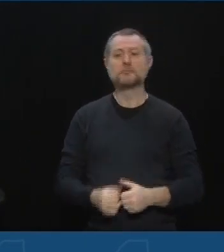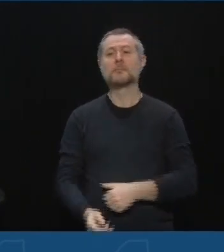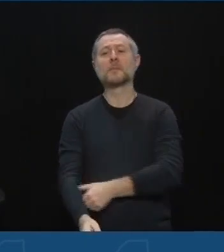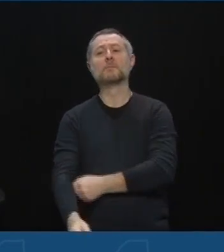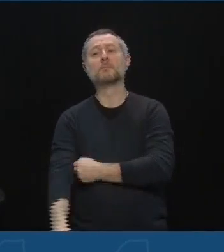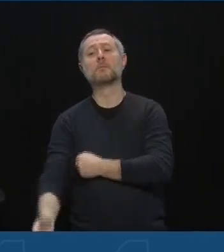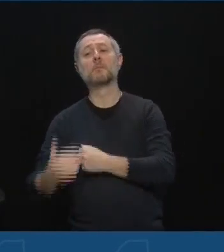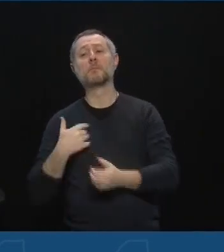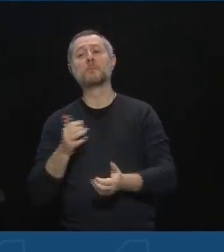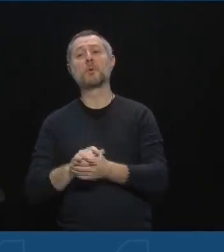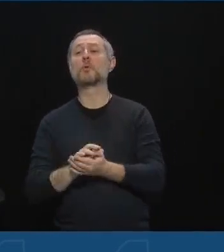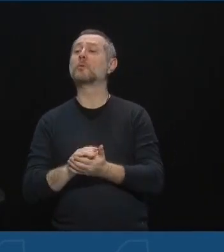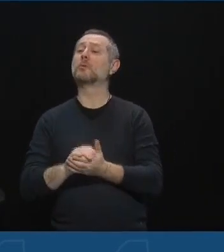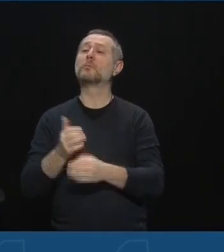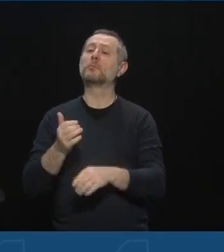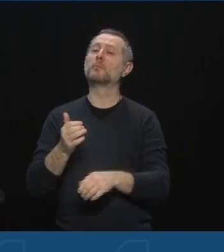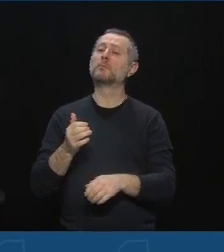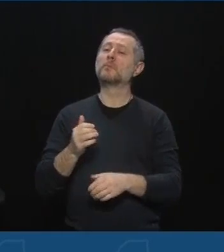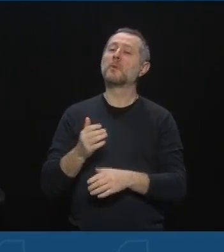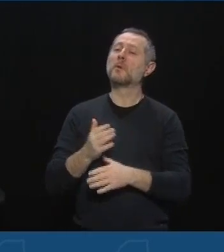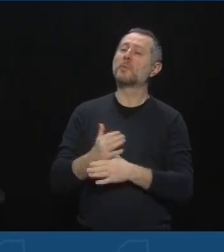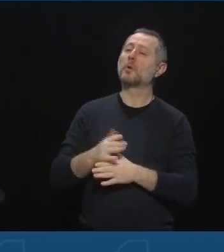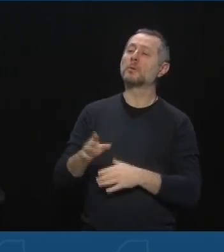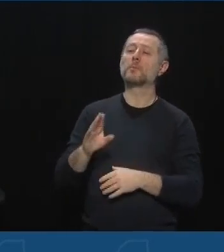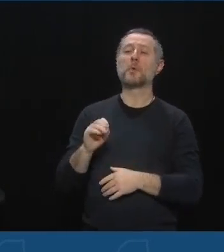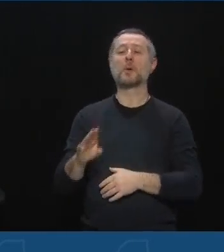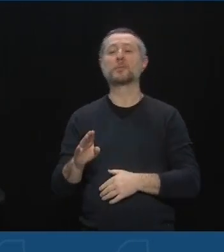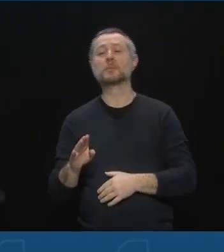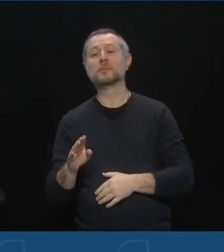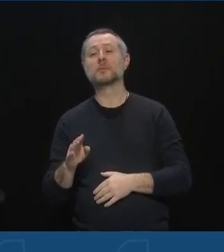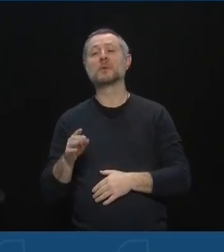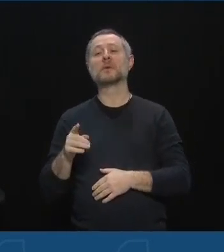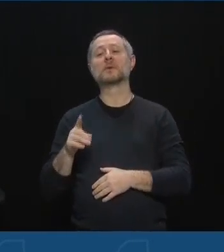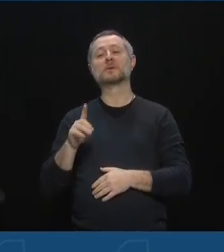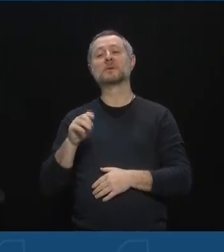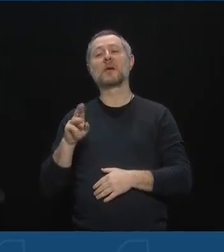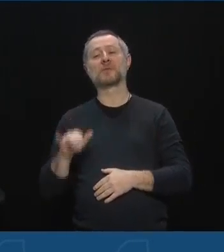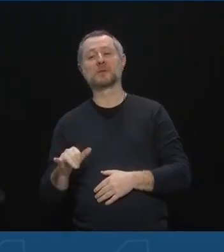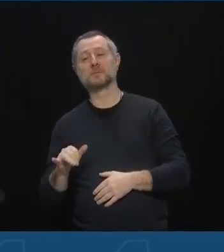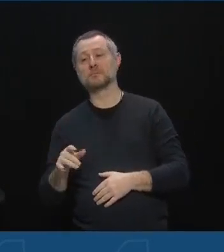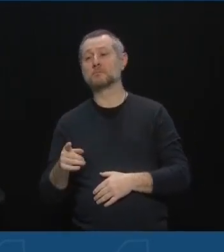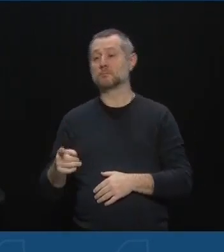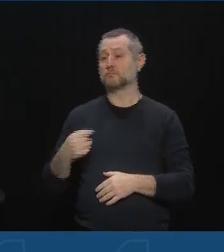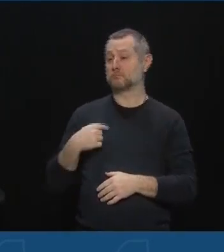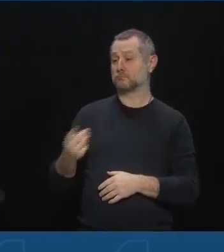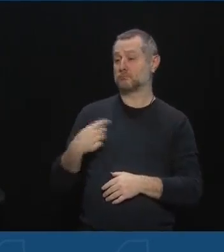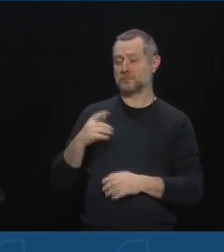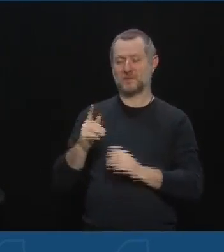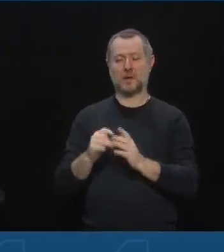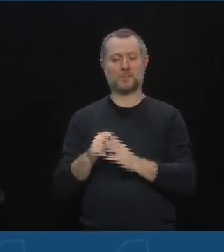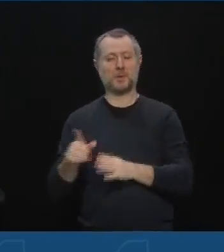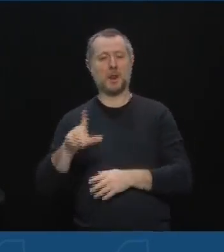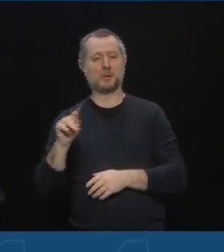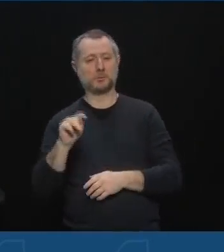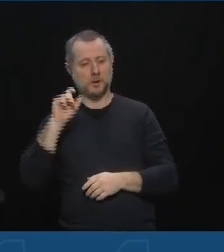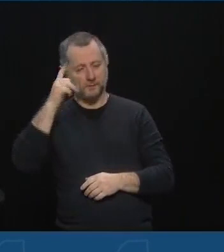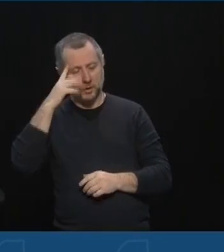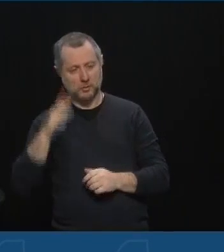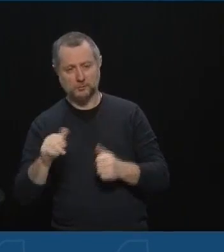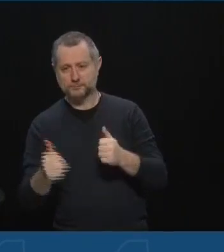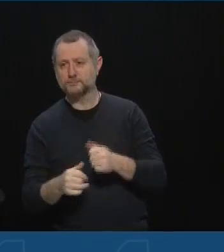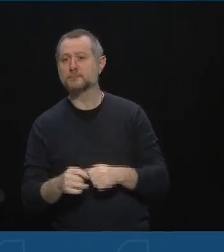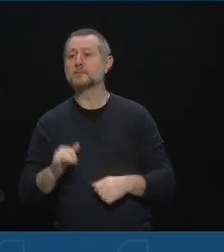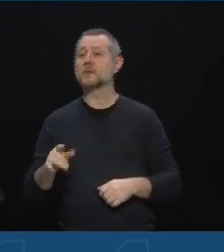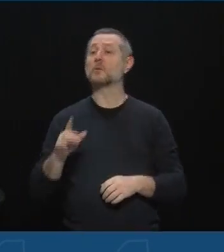Bob Duffy, who has many roles, but former Lieutenant Governor, the head of the Greater Rochester Chamber of Commerce. But what you did during the pandemic as